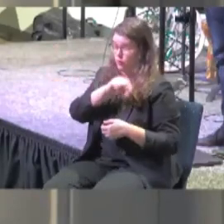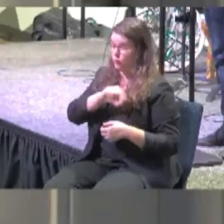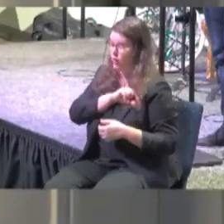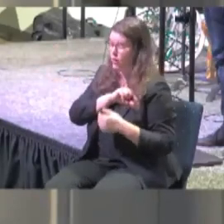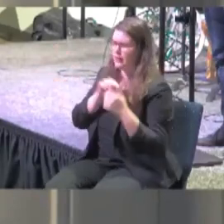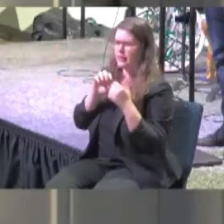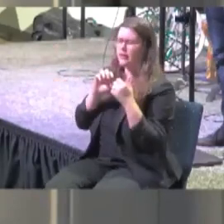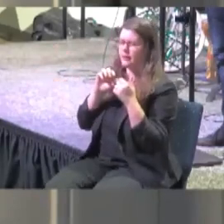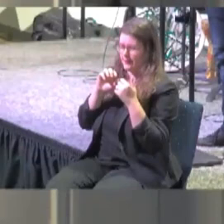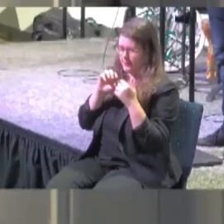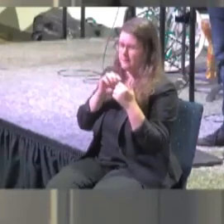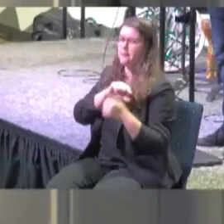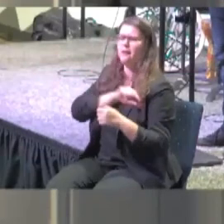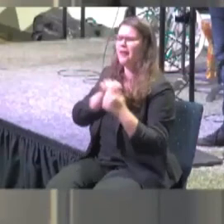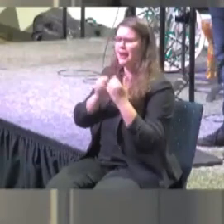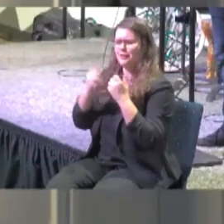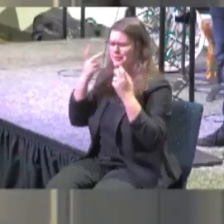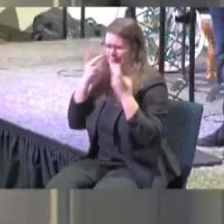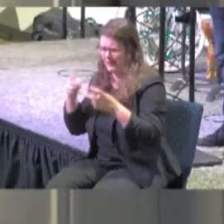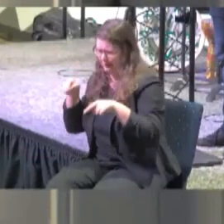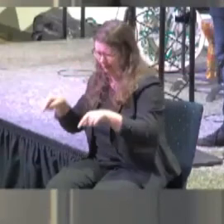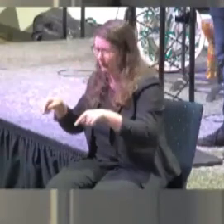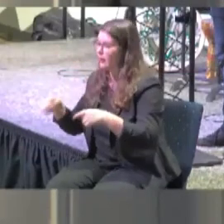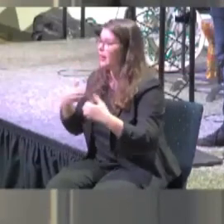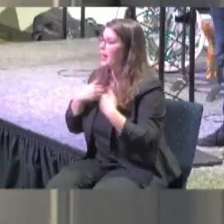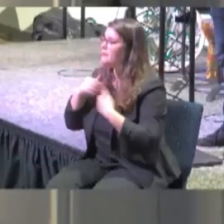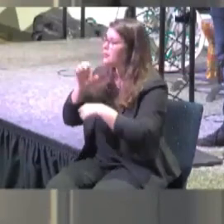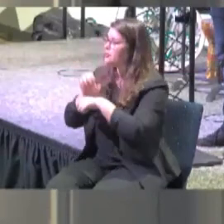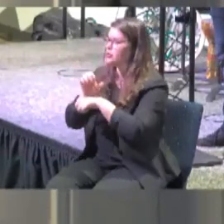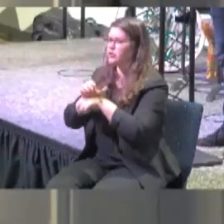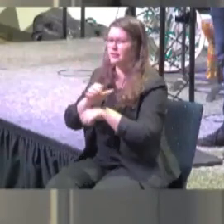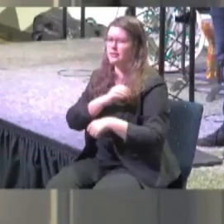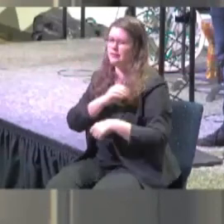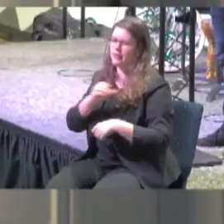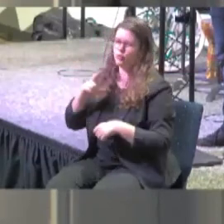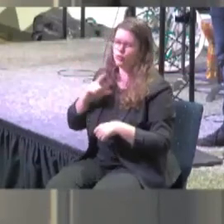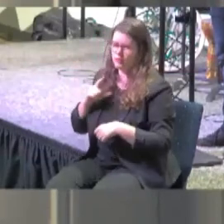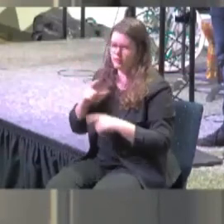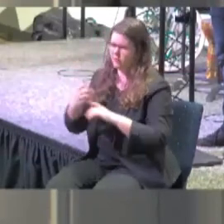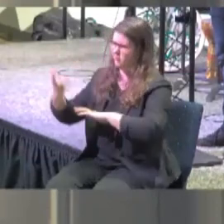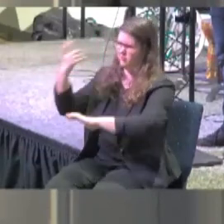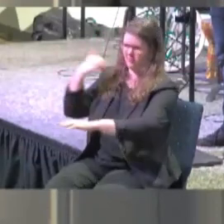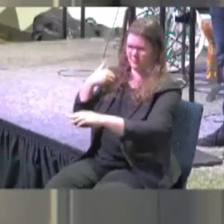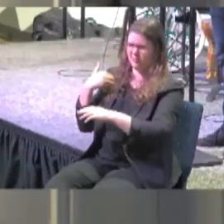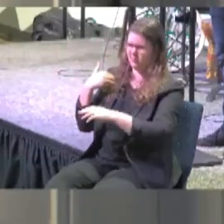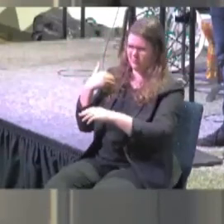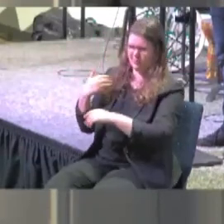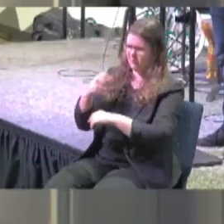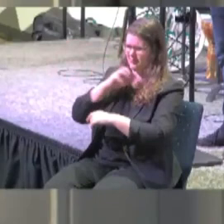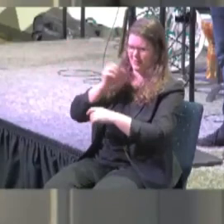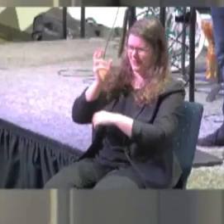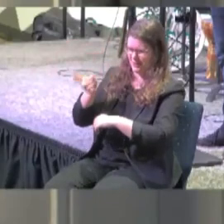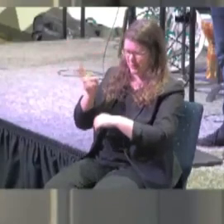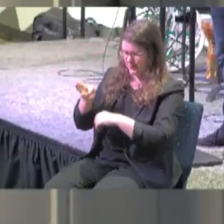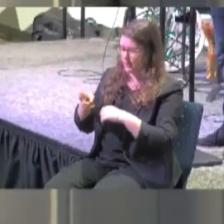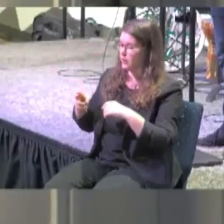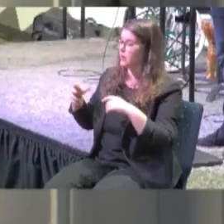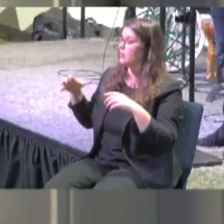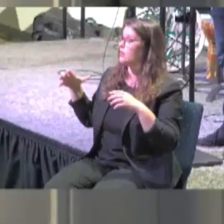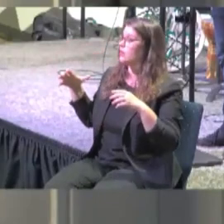history. Is there a role for those type of early church councils in this maybe move towards